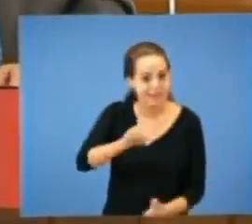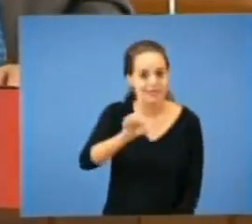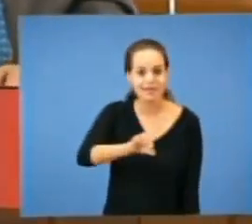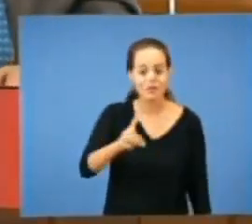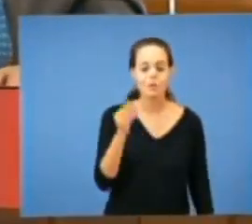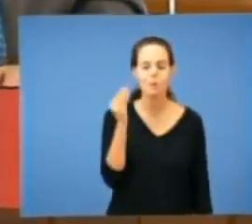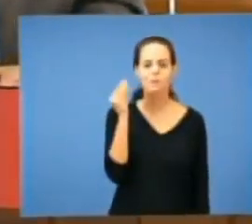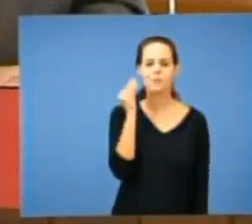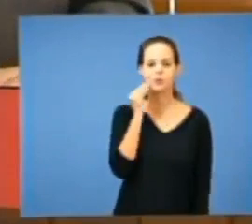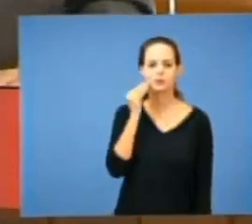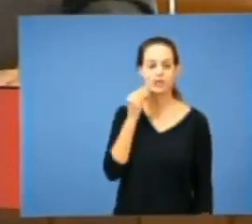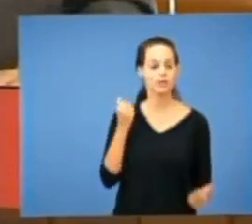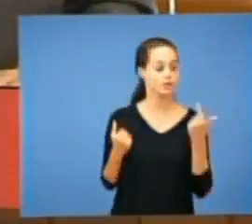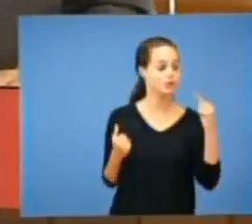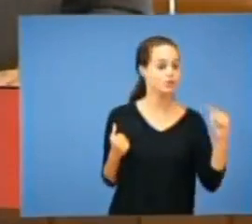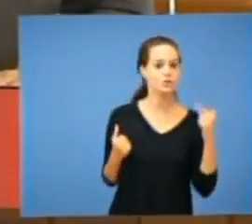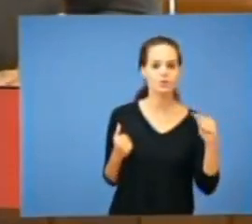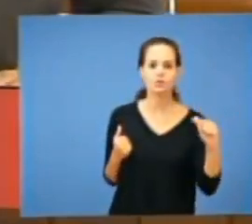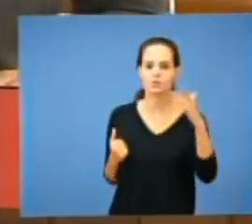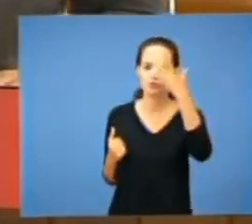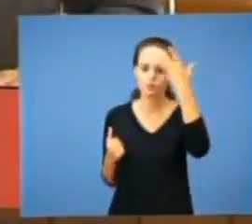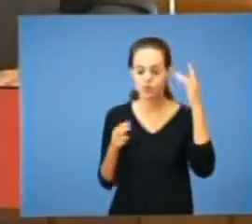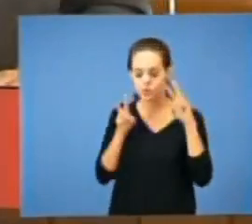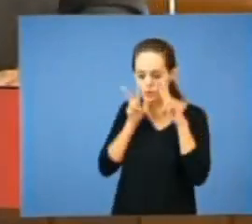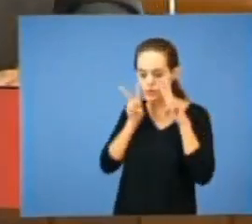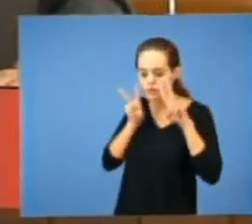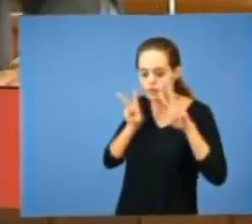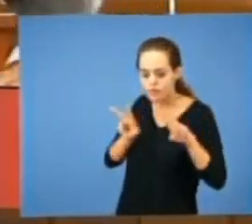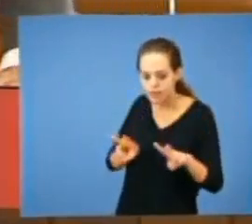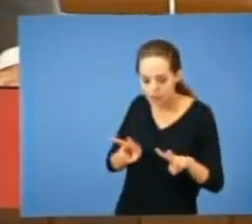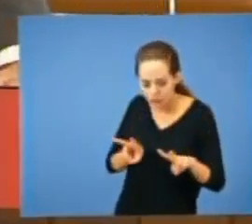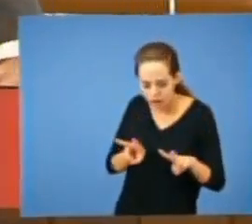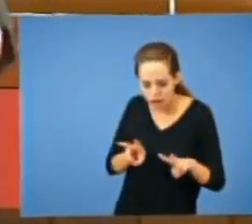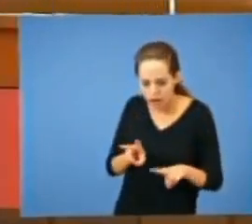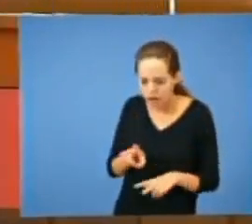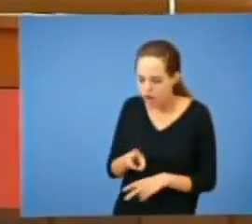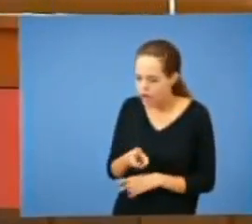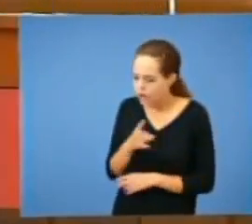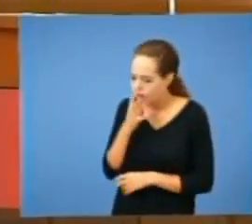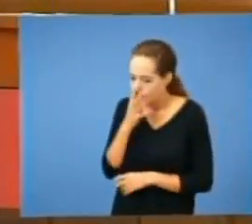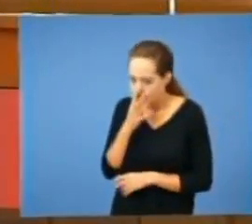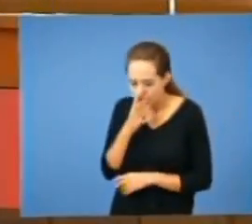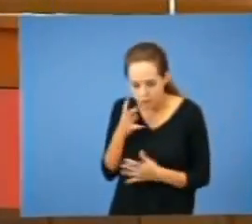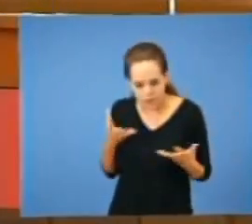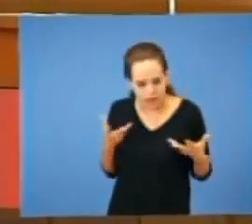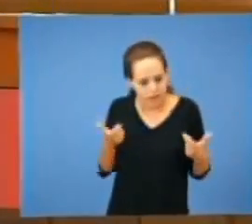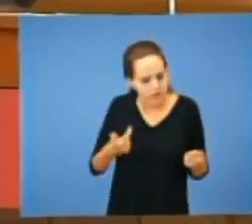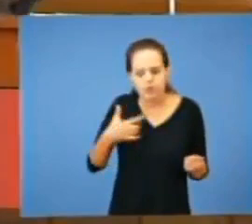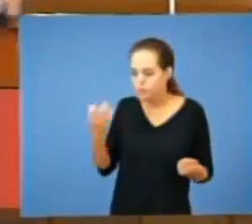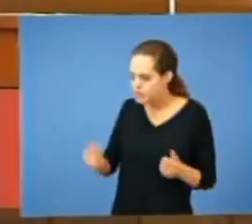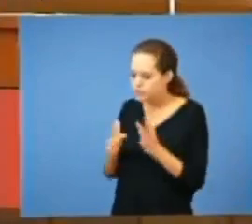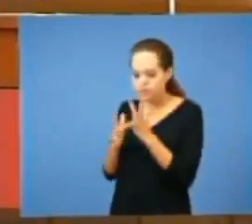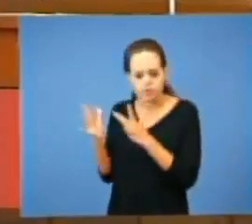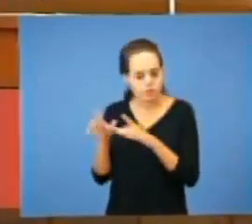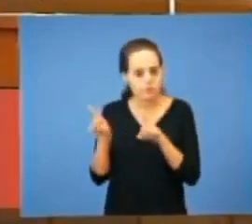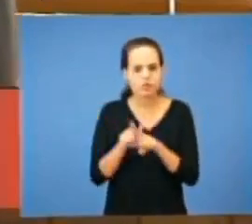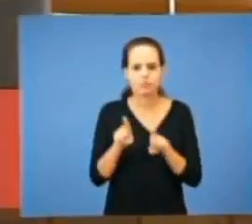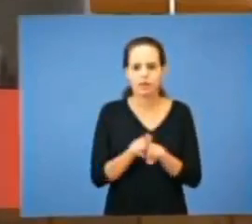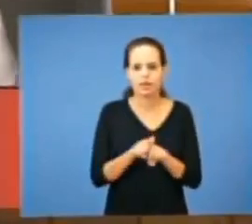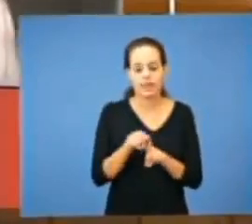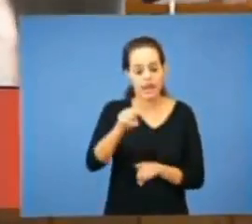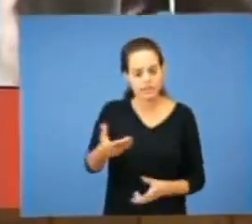He was giving the opportunity for the church to give that testimony to the world at the time. Because at that time, there